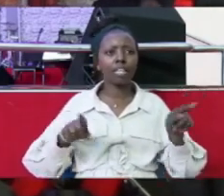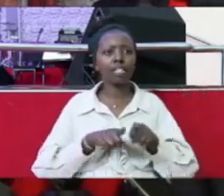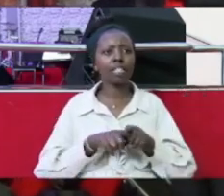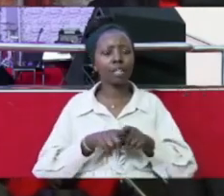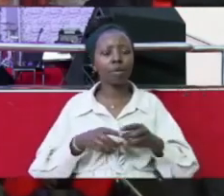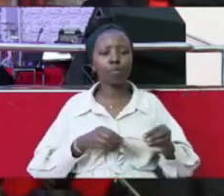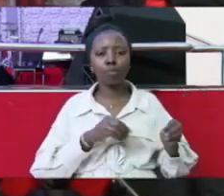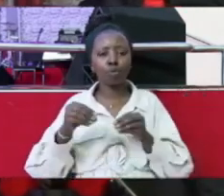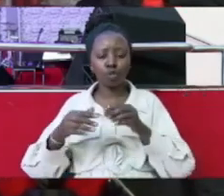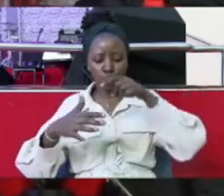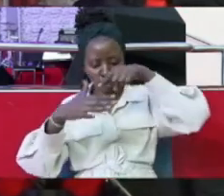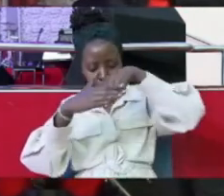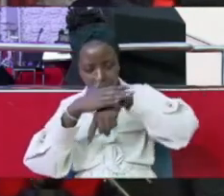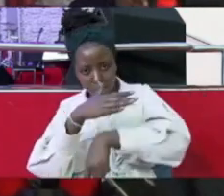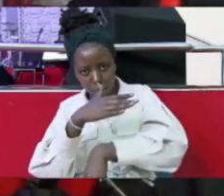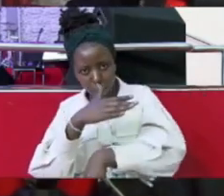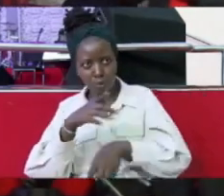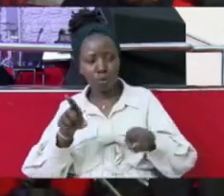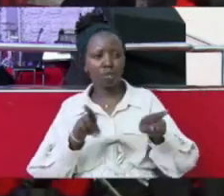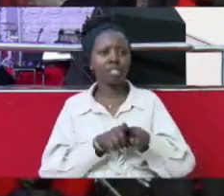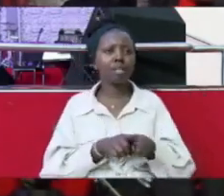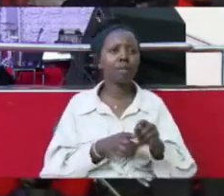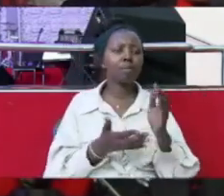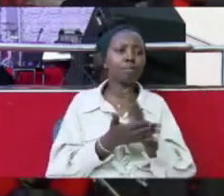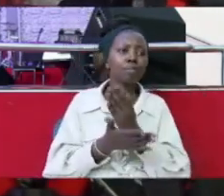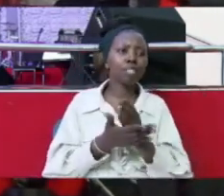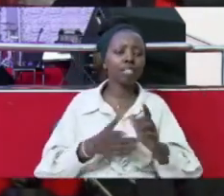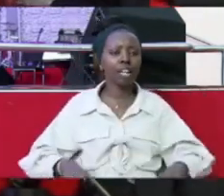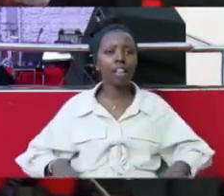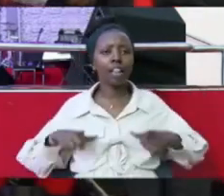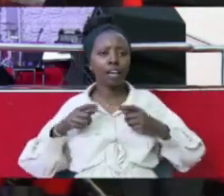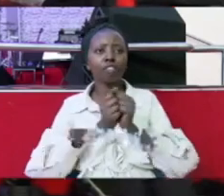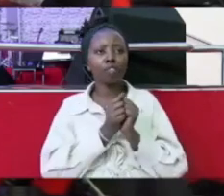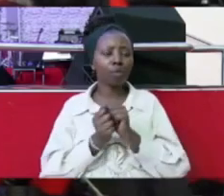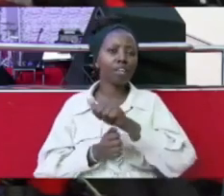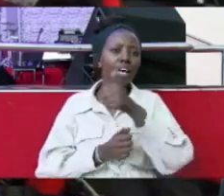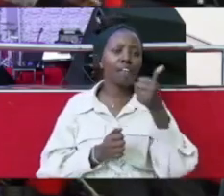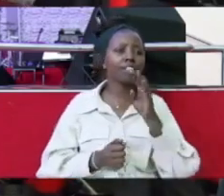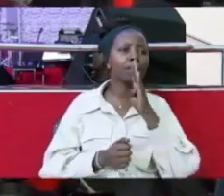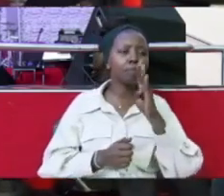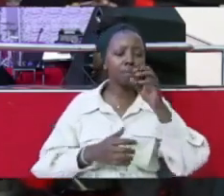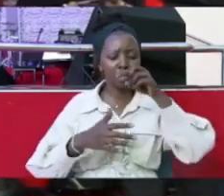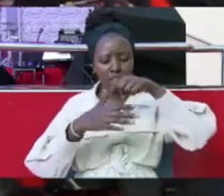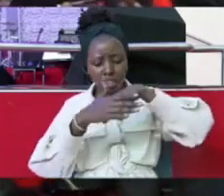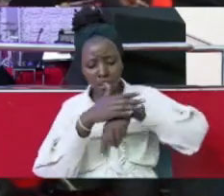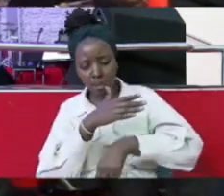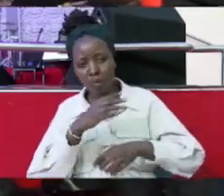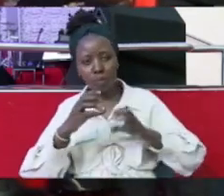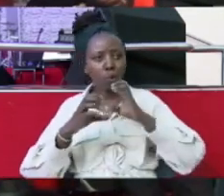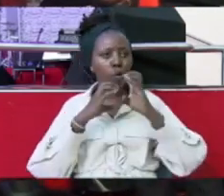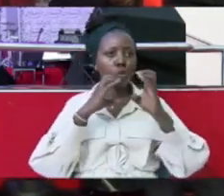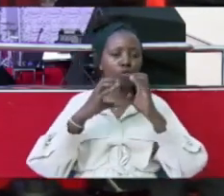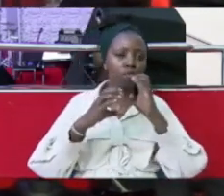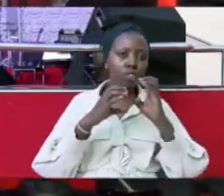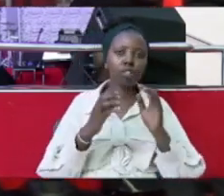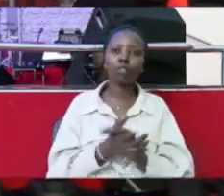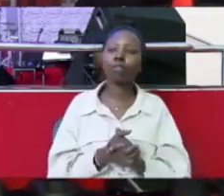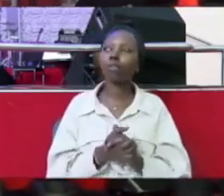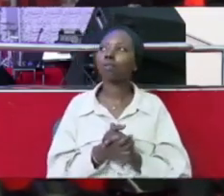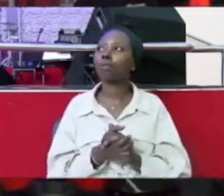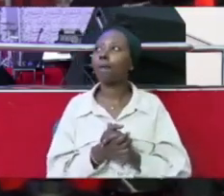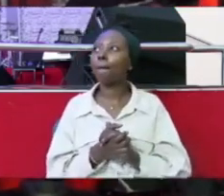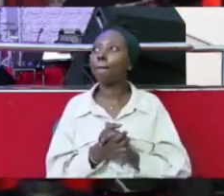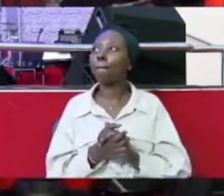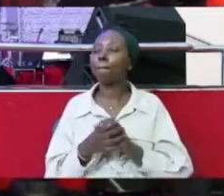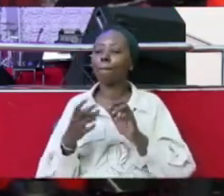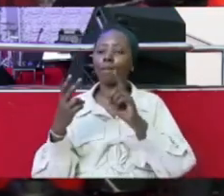and faith more intimately with others. Shiriki imani yako na watu sana kwa undani. So the second point for application